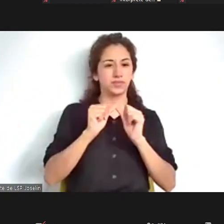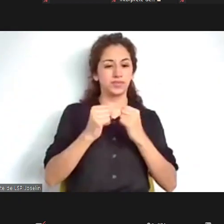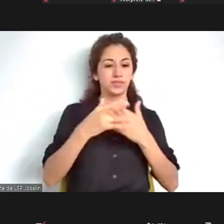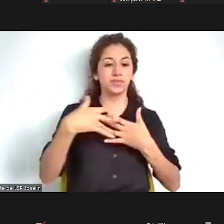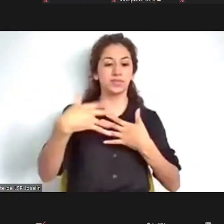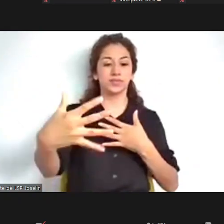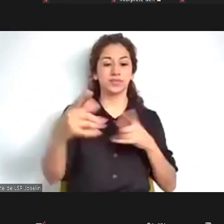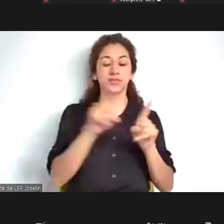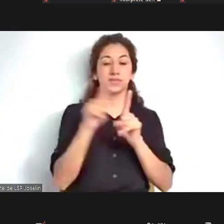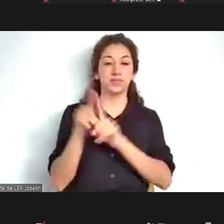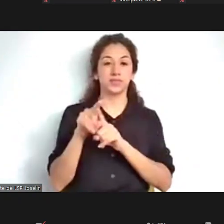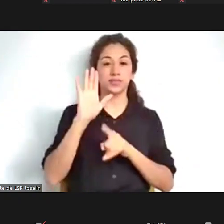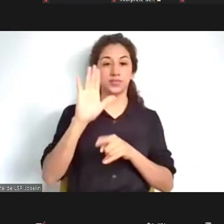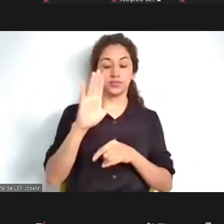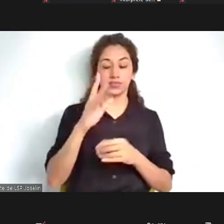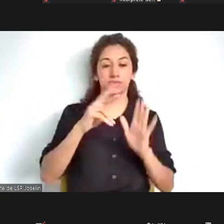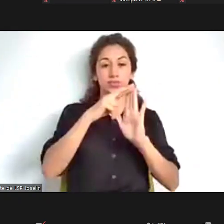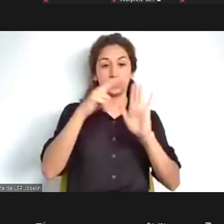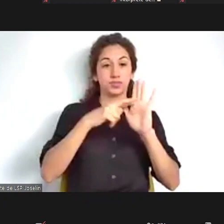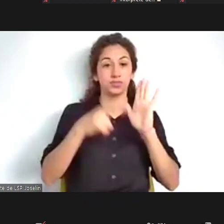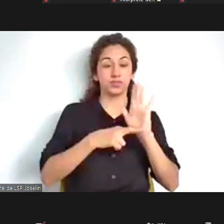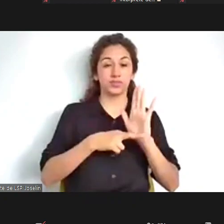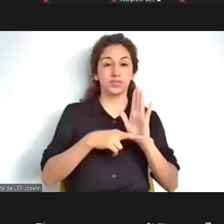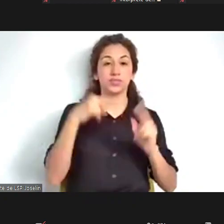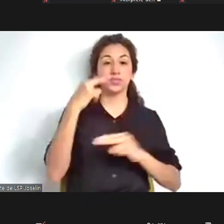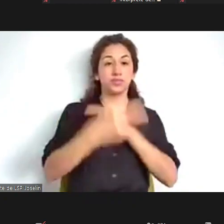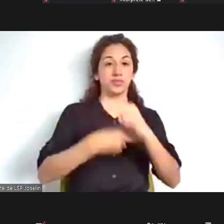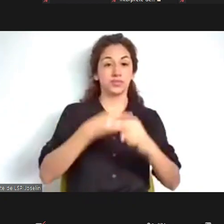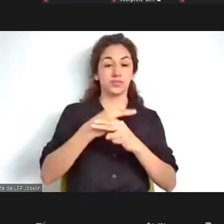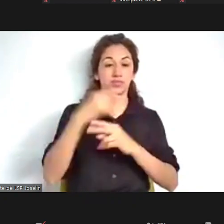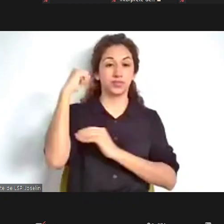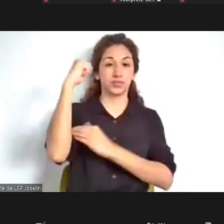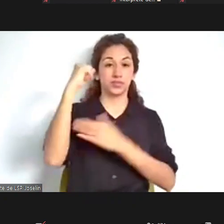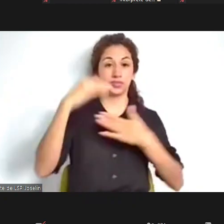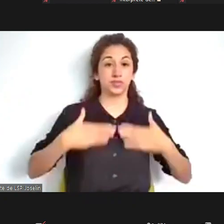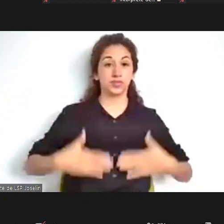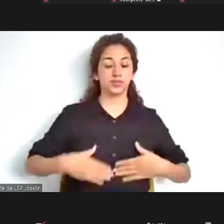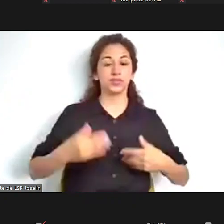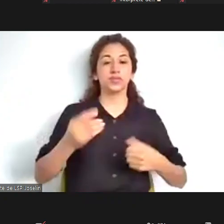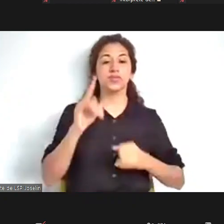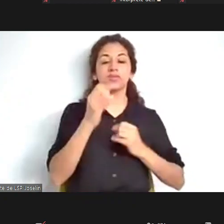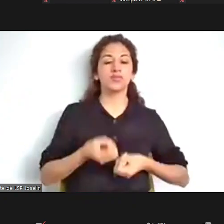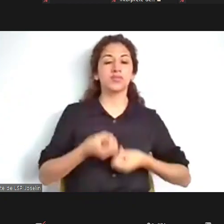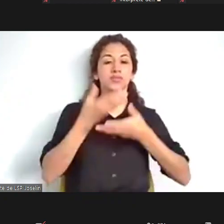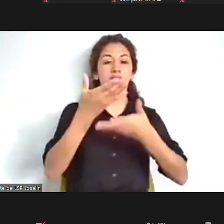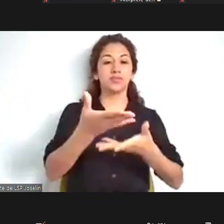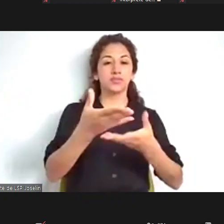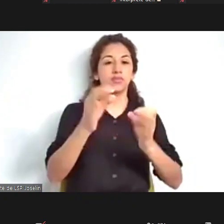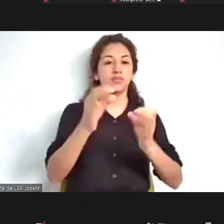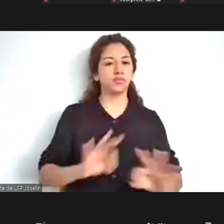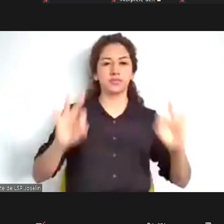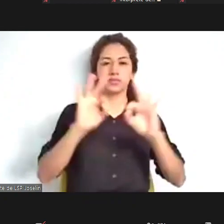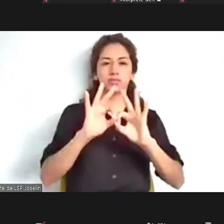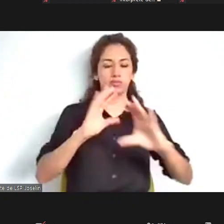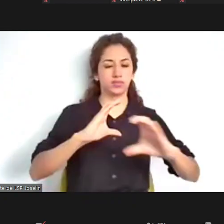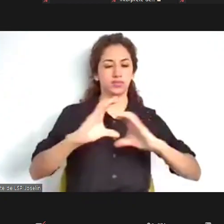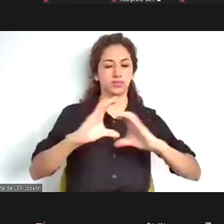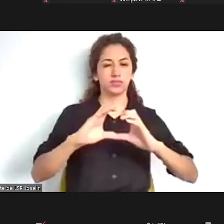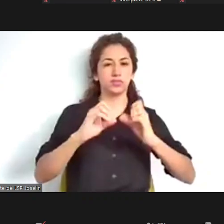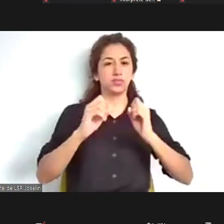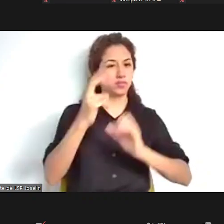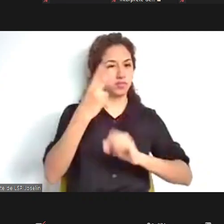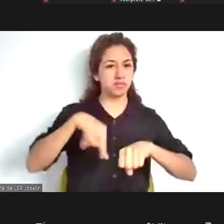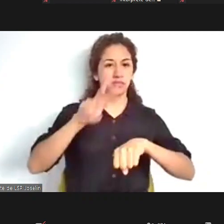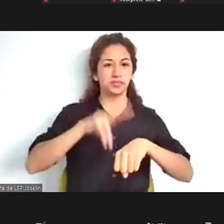development as well as the standards that are taken by the international standards of human rights offer a common